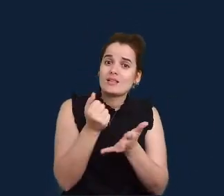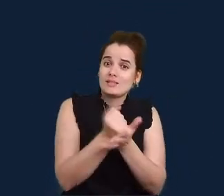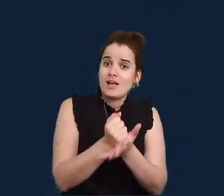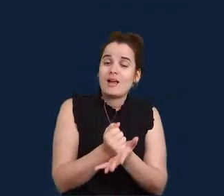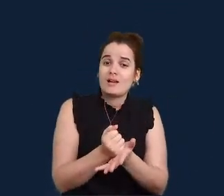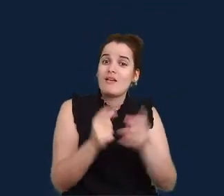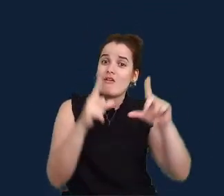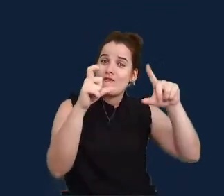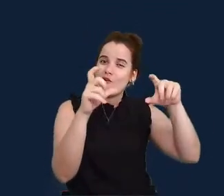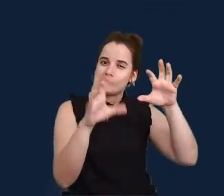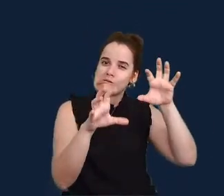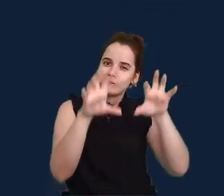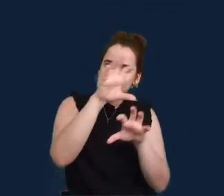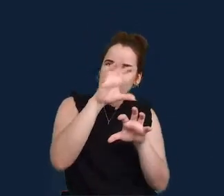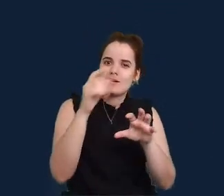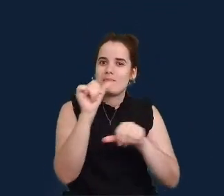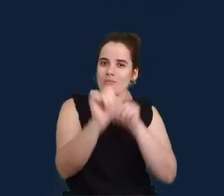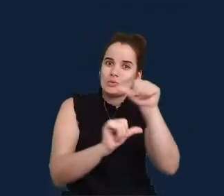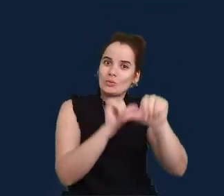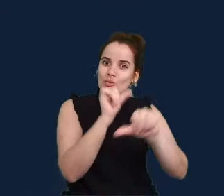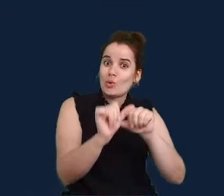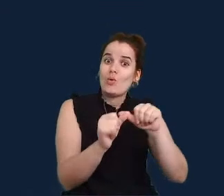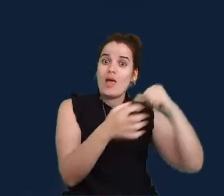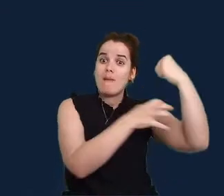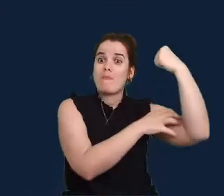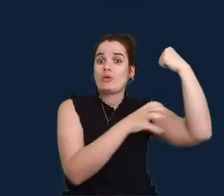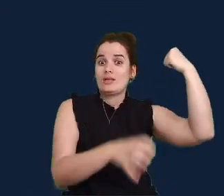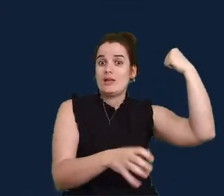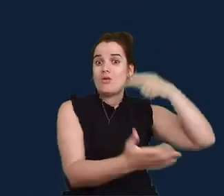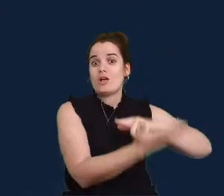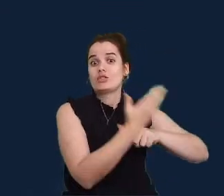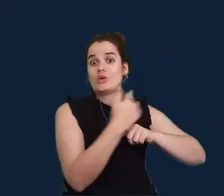empower me to tell my story better. So yeah.